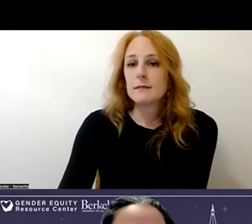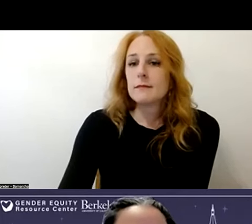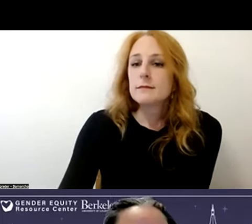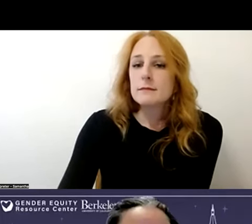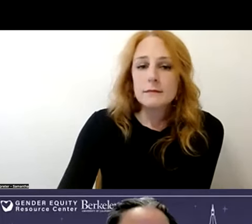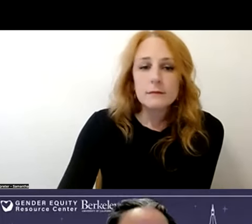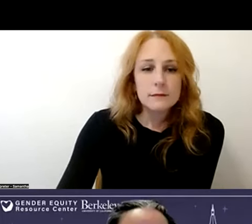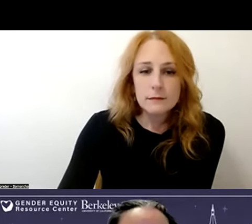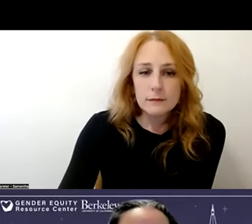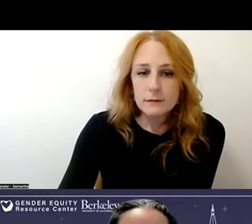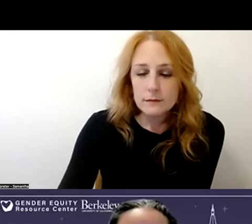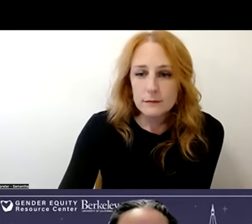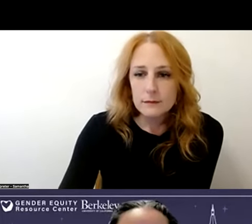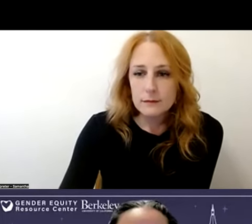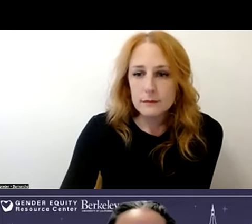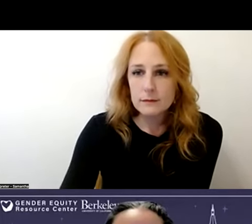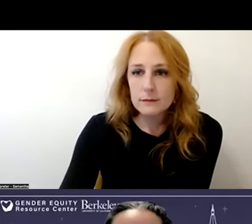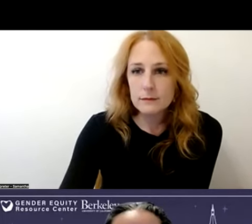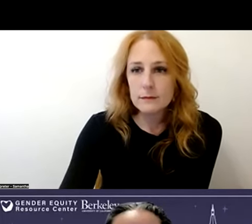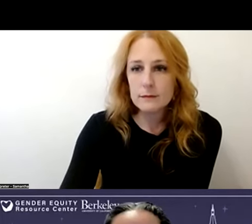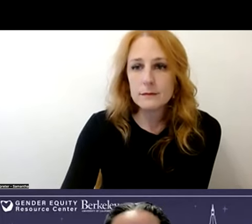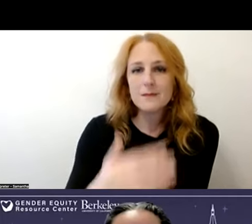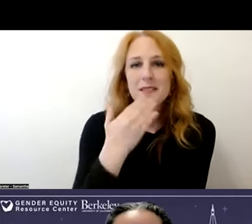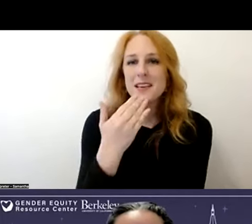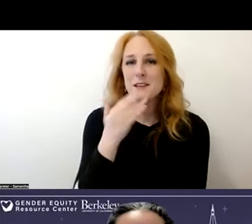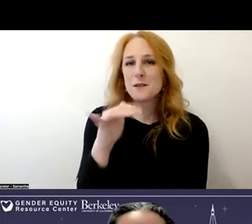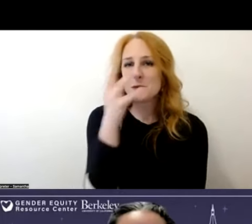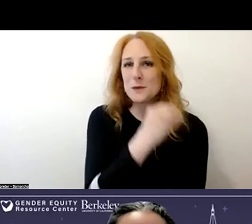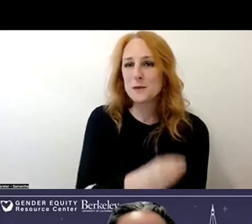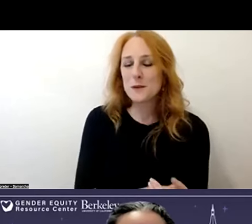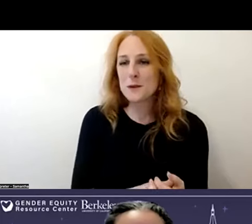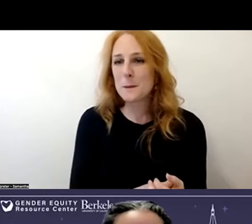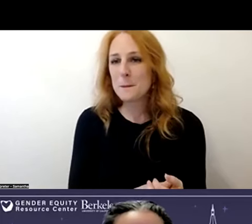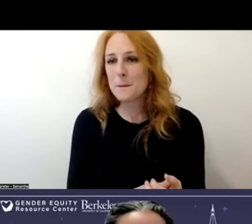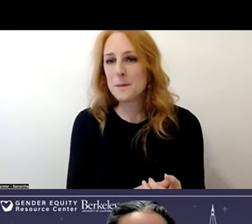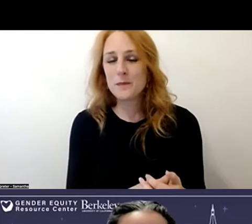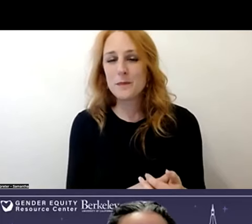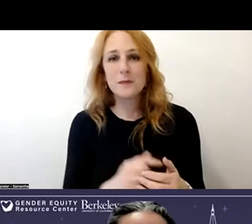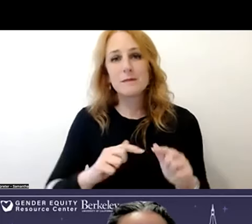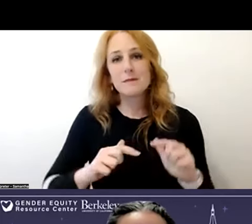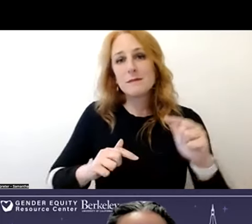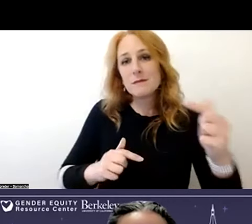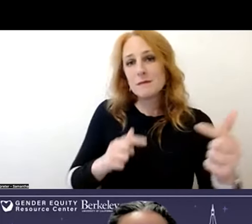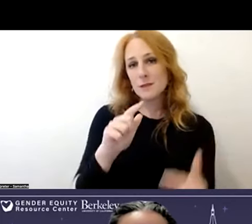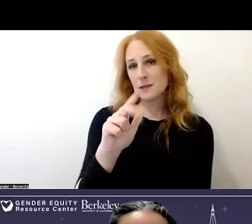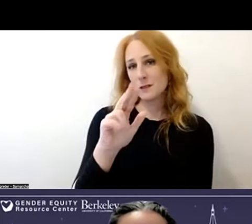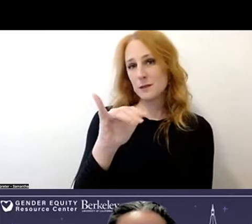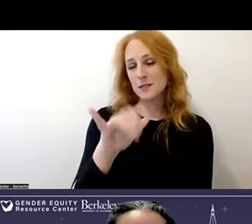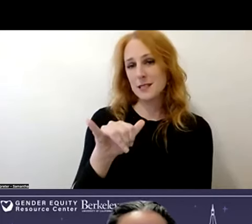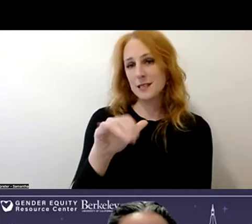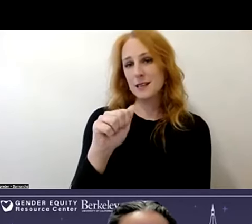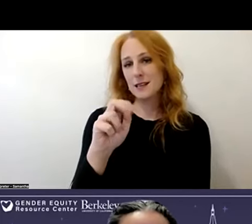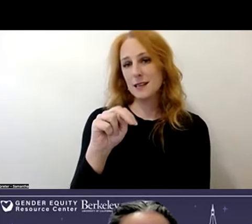Thank you, Tobirus. That was beautiful. And last, but certainly not least, I'm passing the mic to Lucy Andrews to introduce